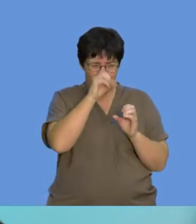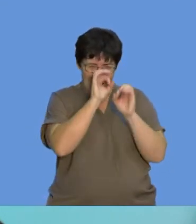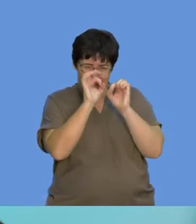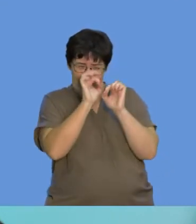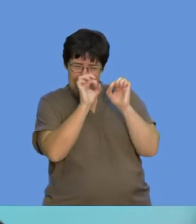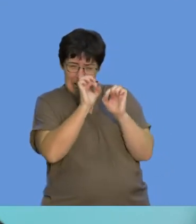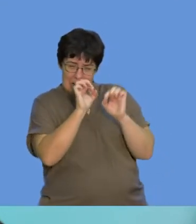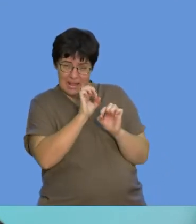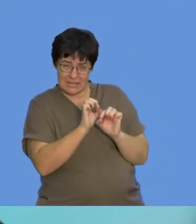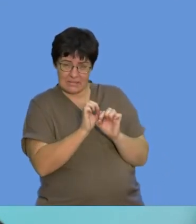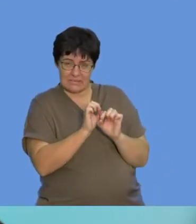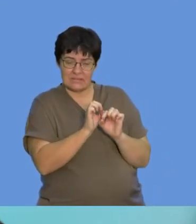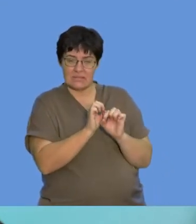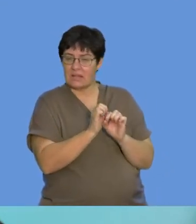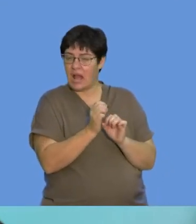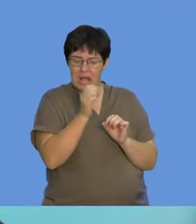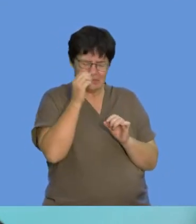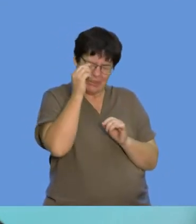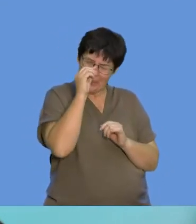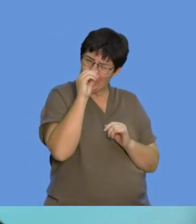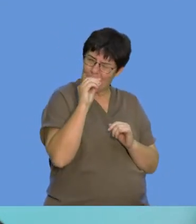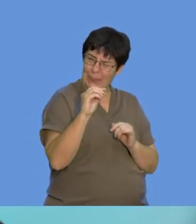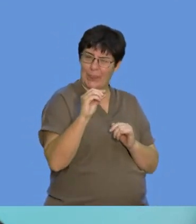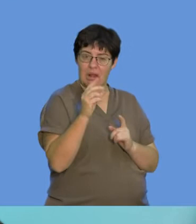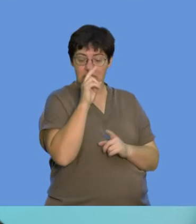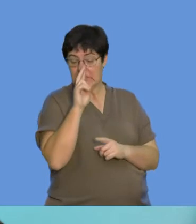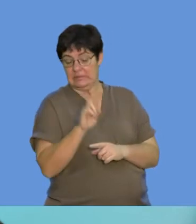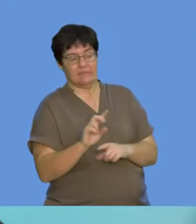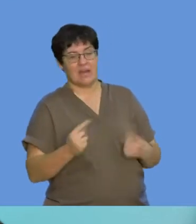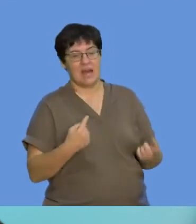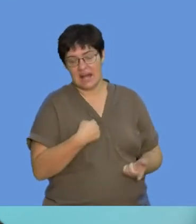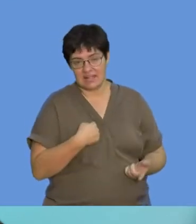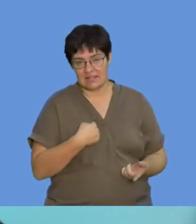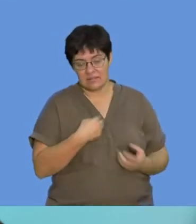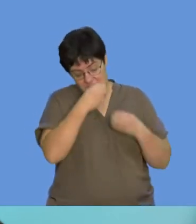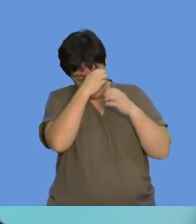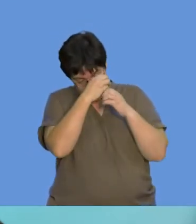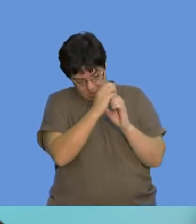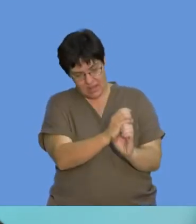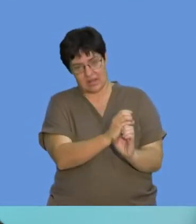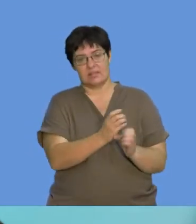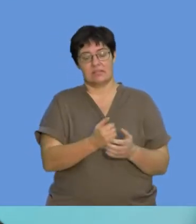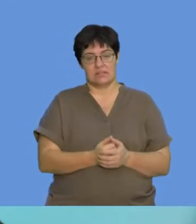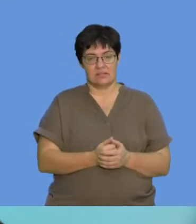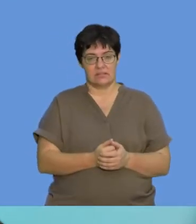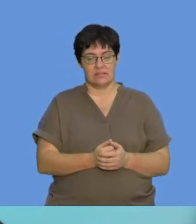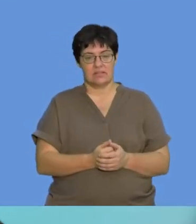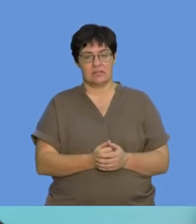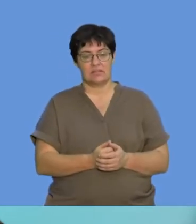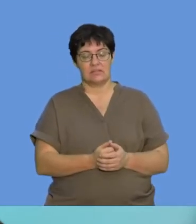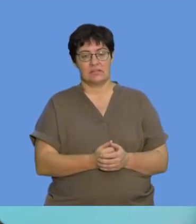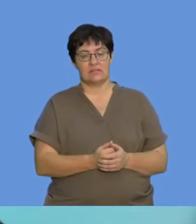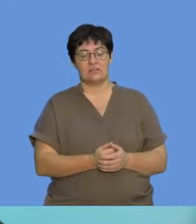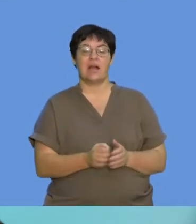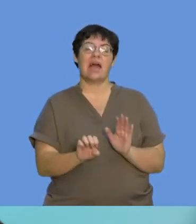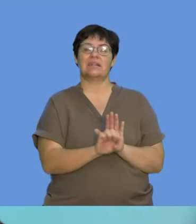minute particles that are very small, for us to even see via using our naked eye. Remember